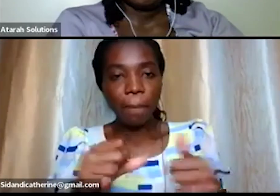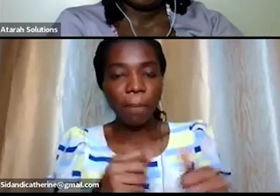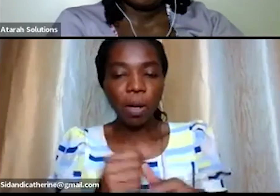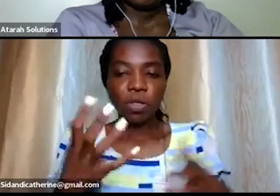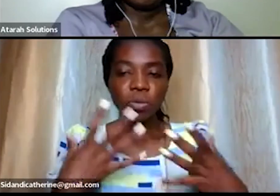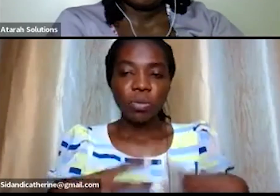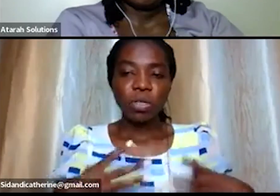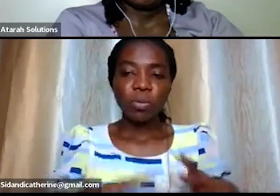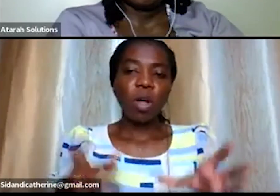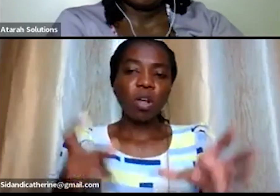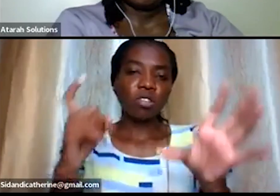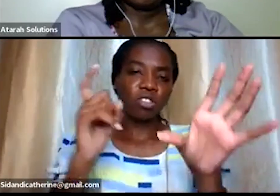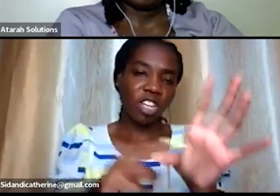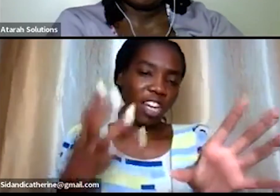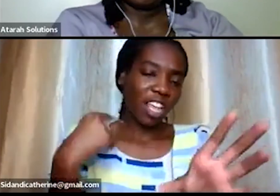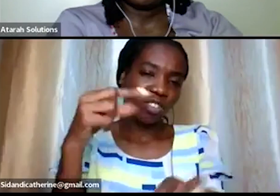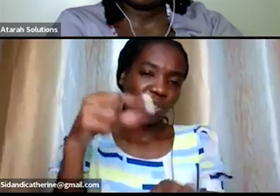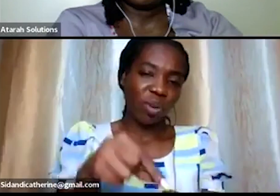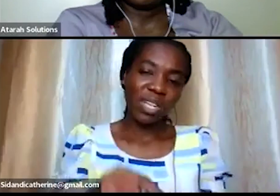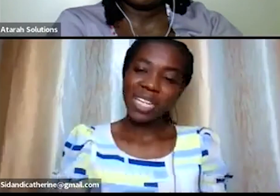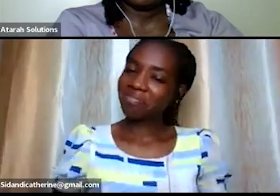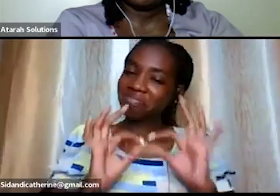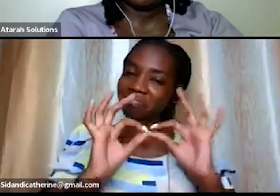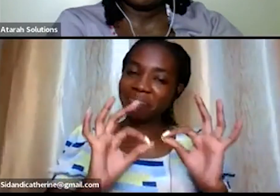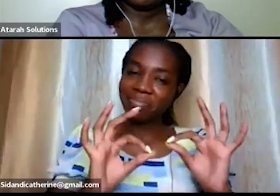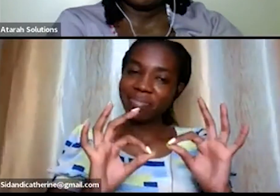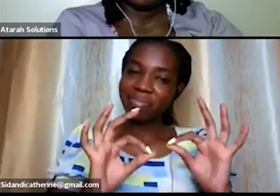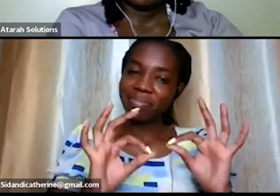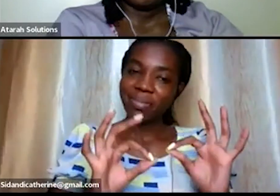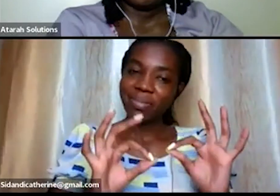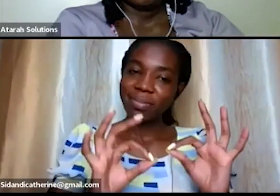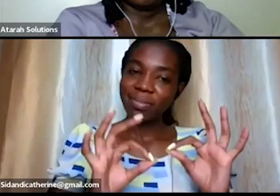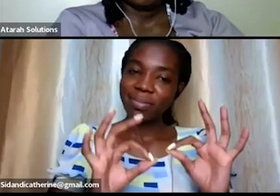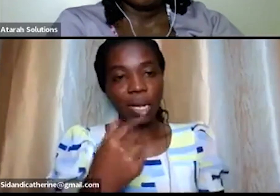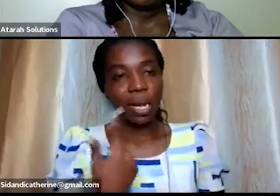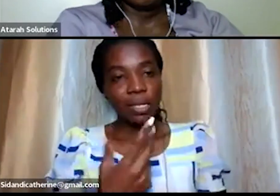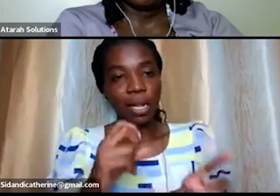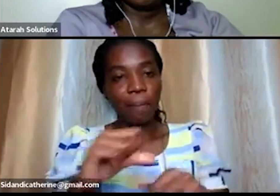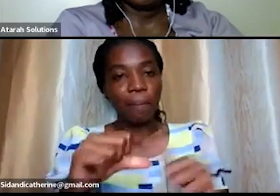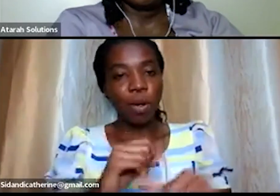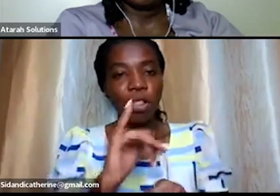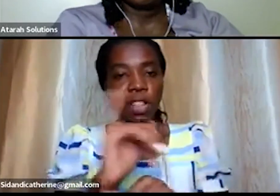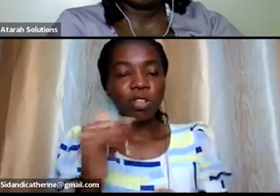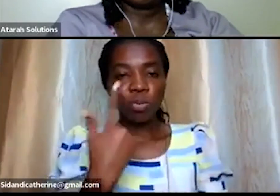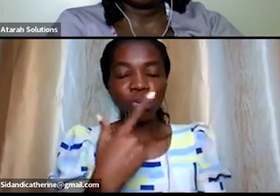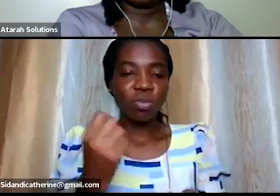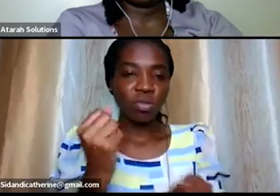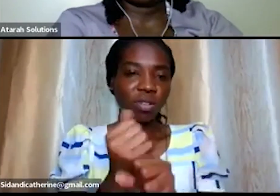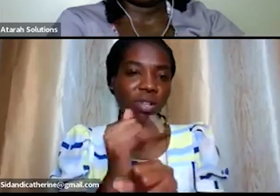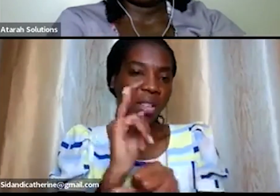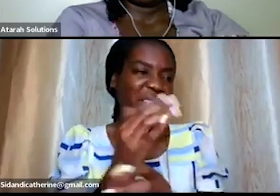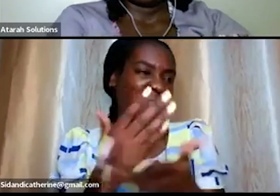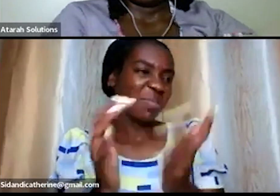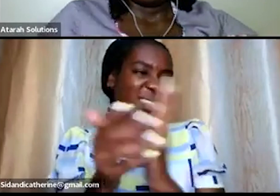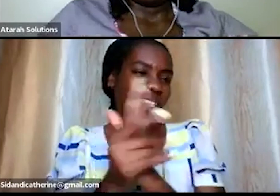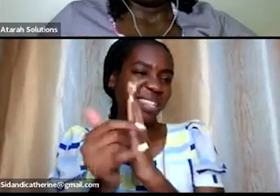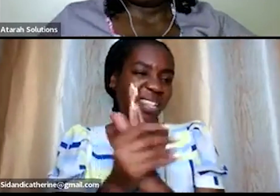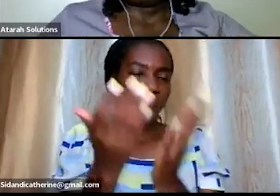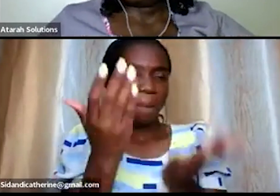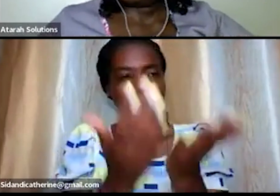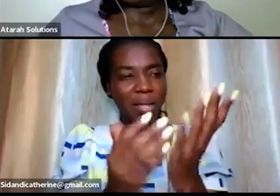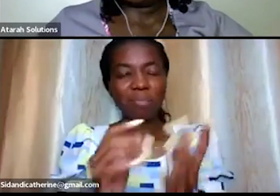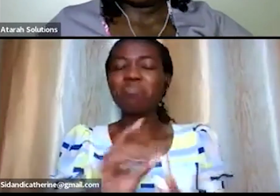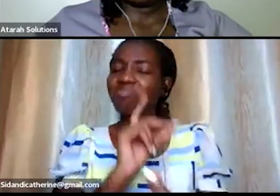quarter, fantastic. You're telling us about the number of people that have been trained, perhaps in a specialized skill like the balance scorecard,